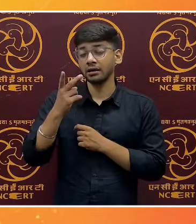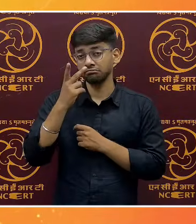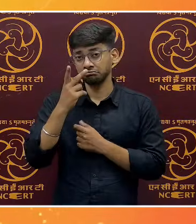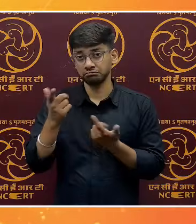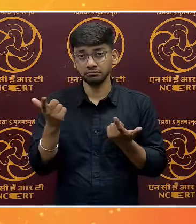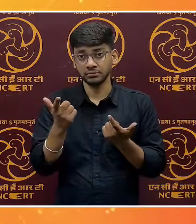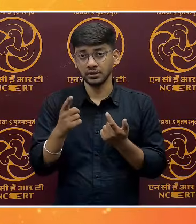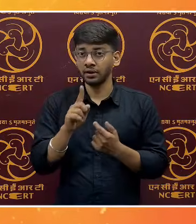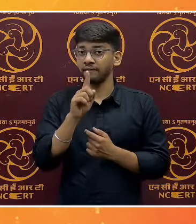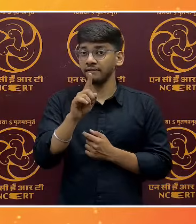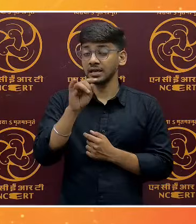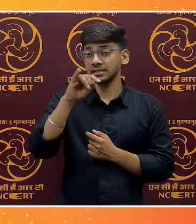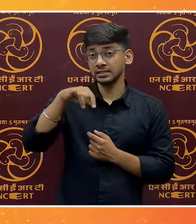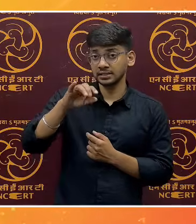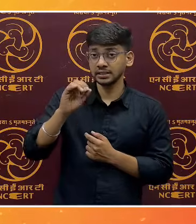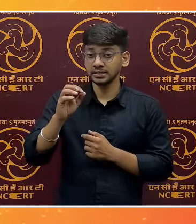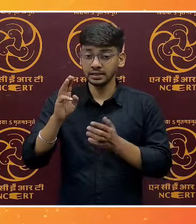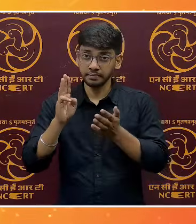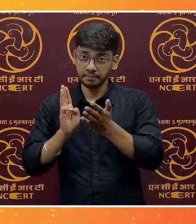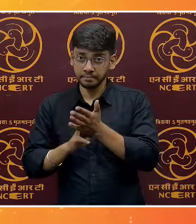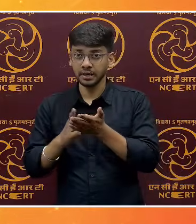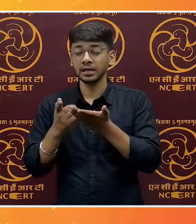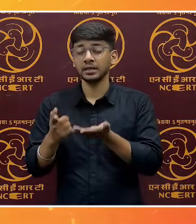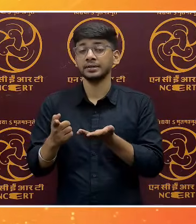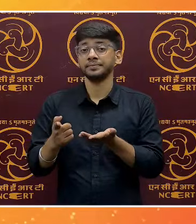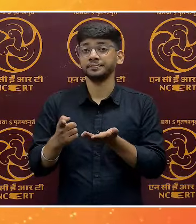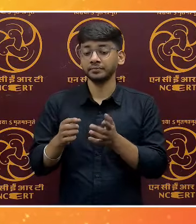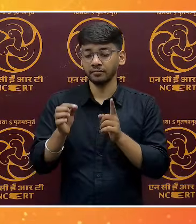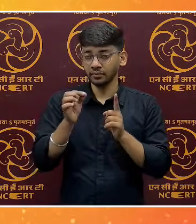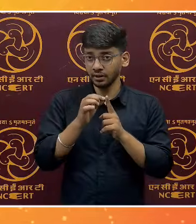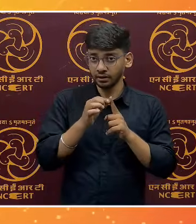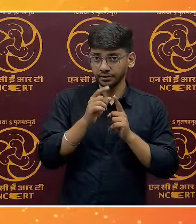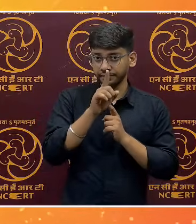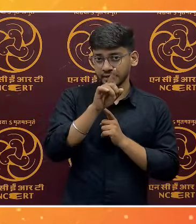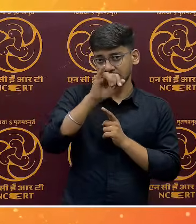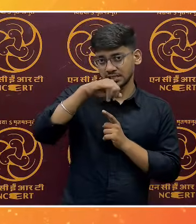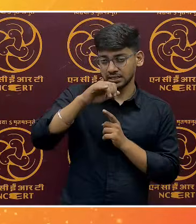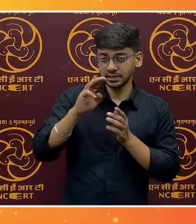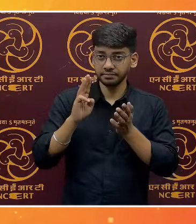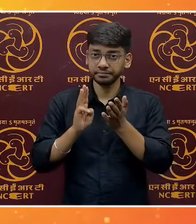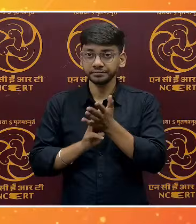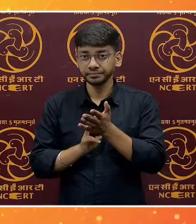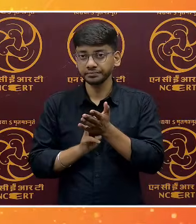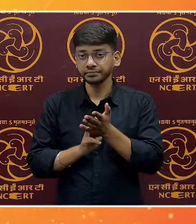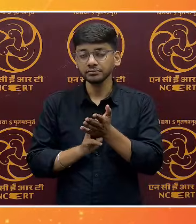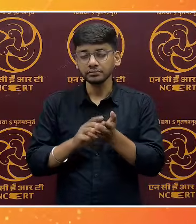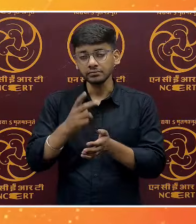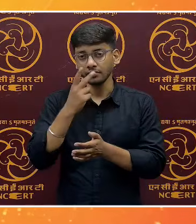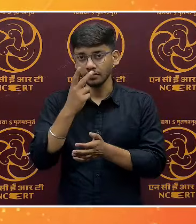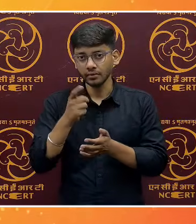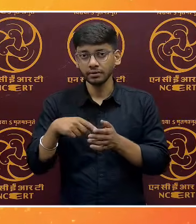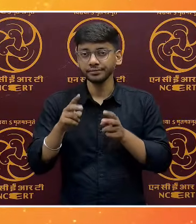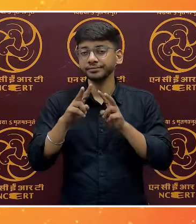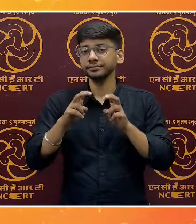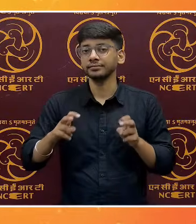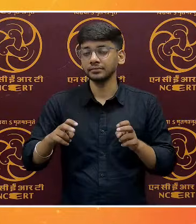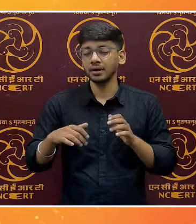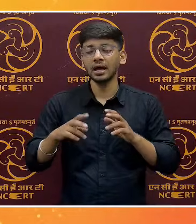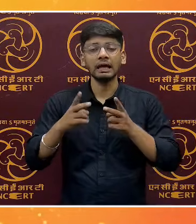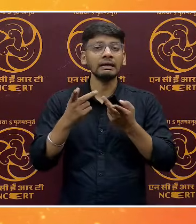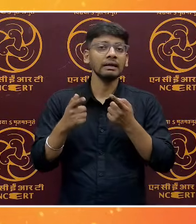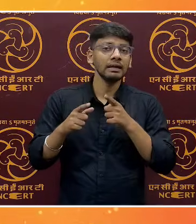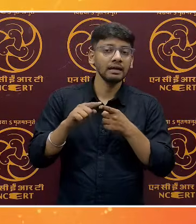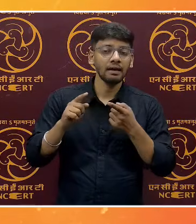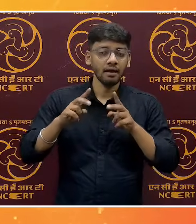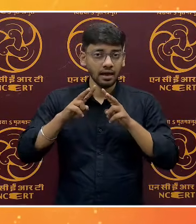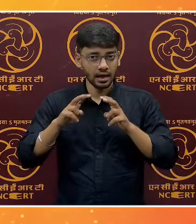is 160 meter. So the perimeter is 160 meter. We are going to explore this,